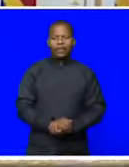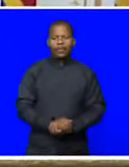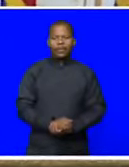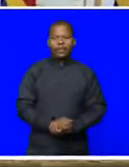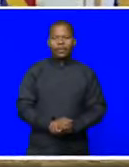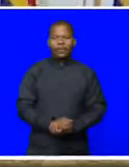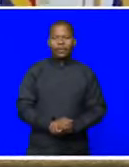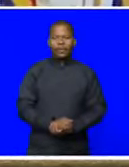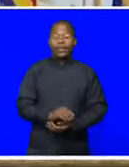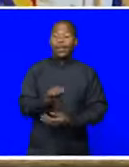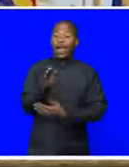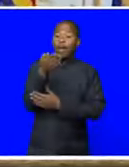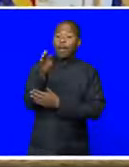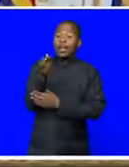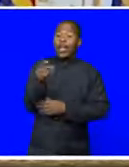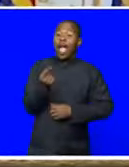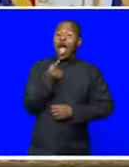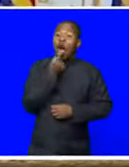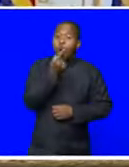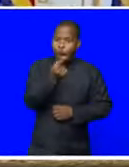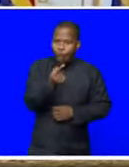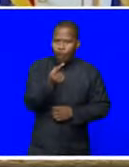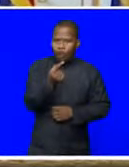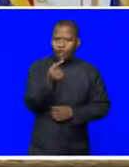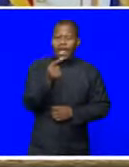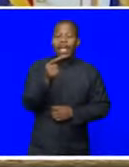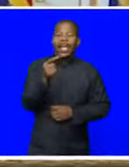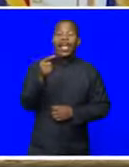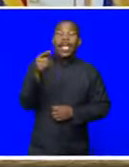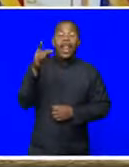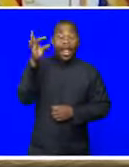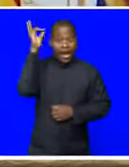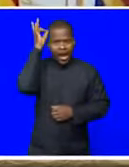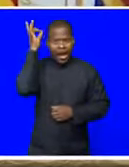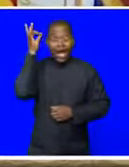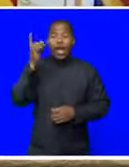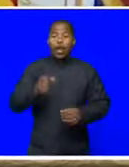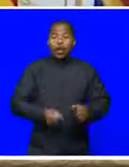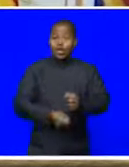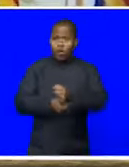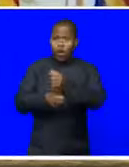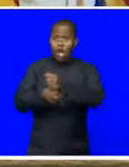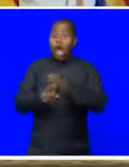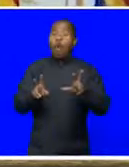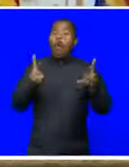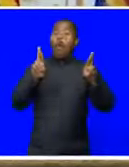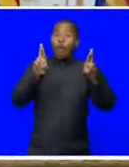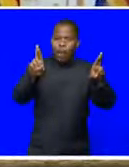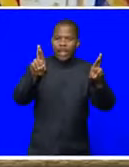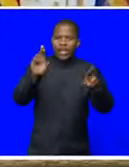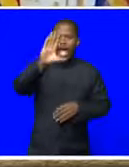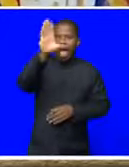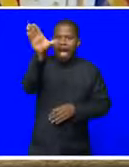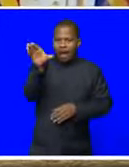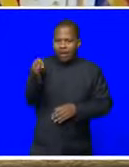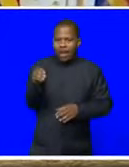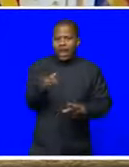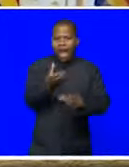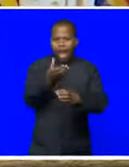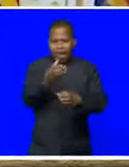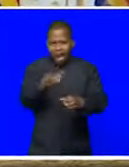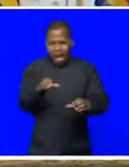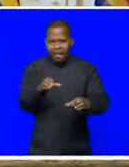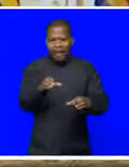The ambassador said His Majesty's support reflects his wishes to see African countries trading among themselves without